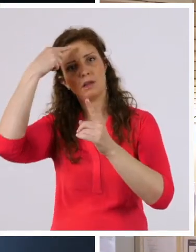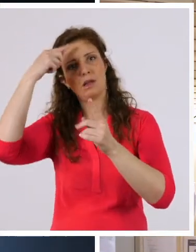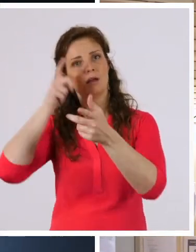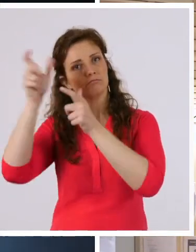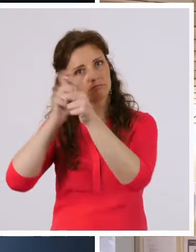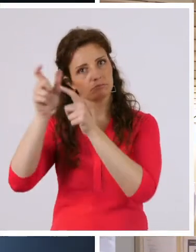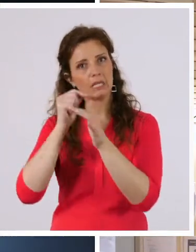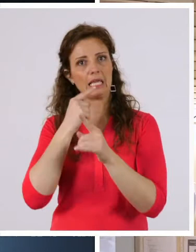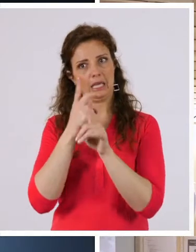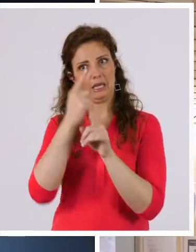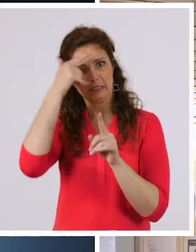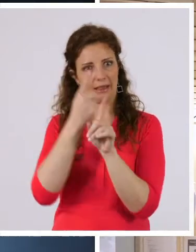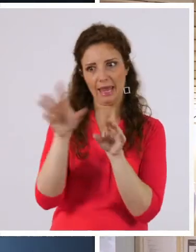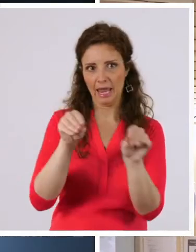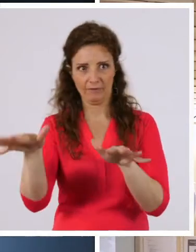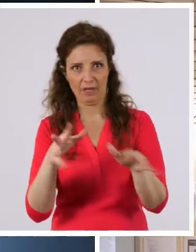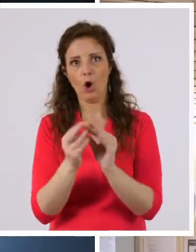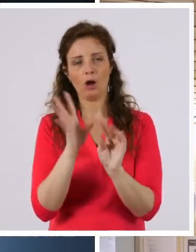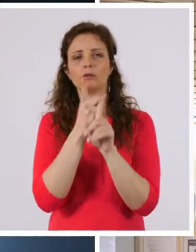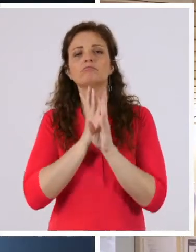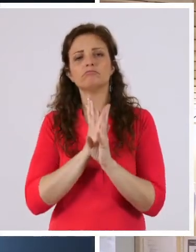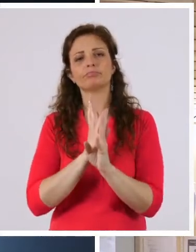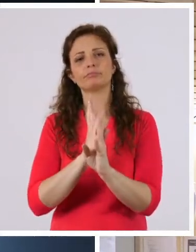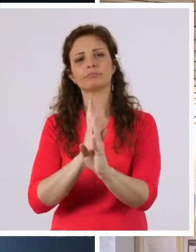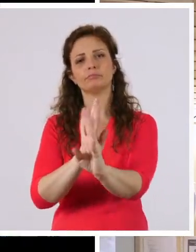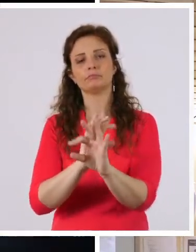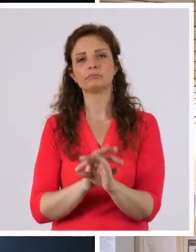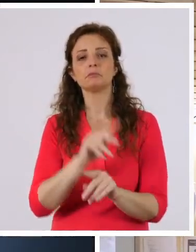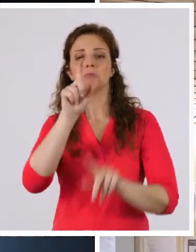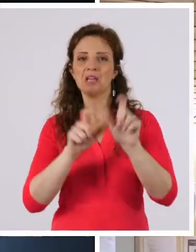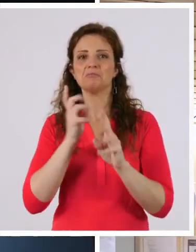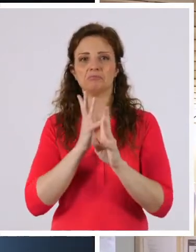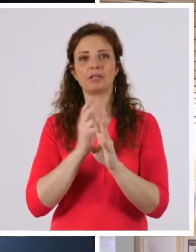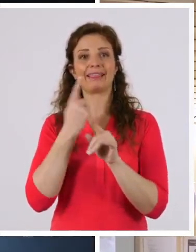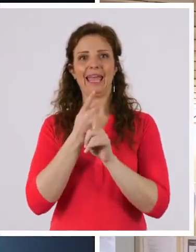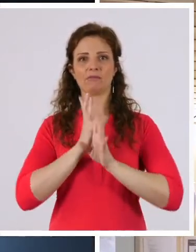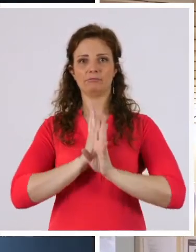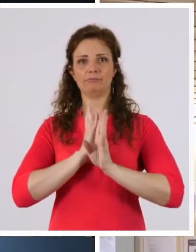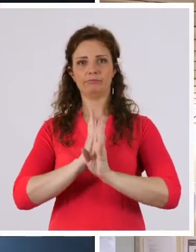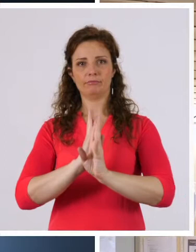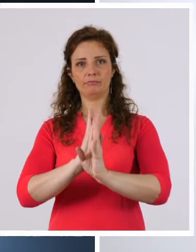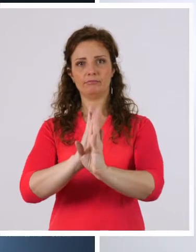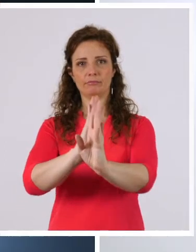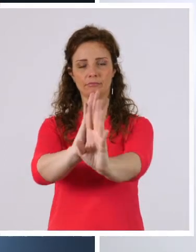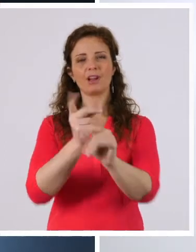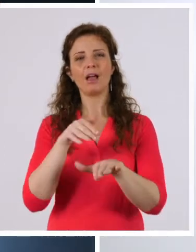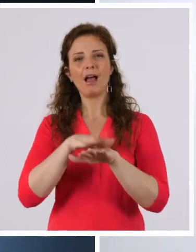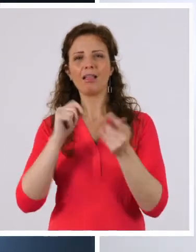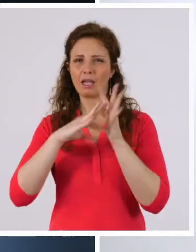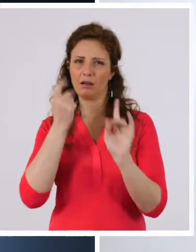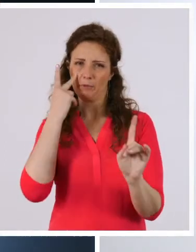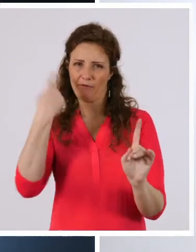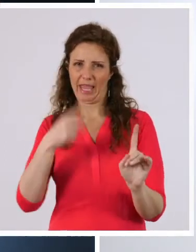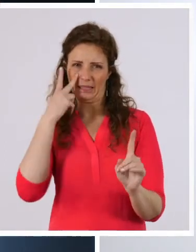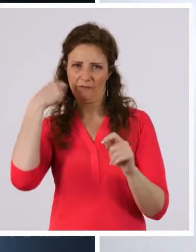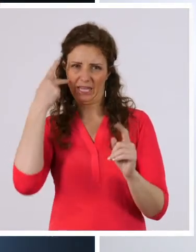charge of the rescue operation coordination. To reach lifeboats, please walk in a single line using the technique shown